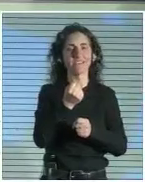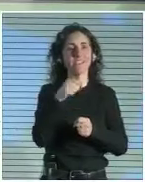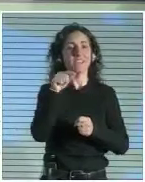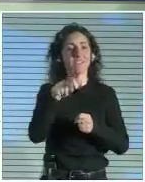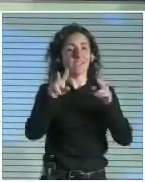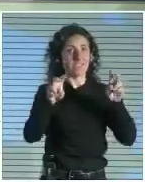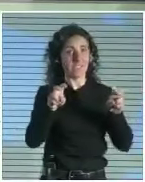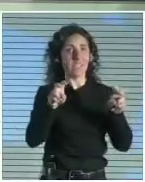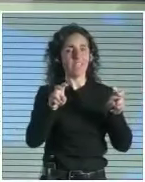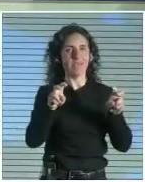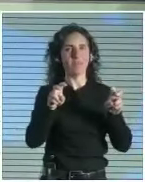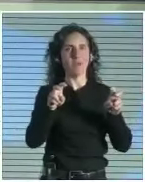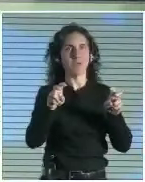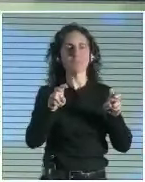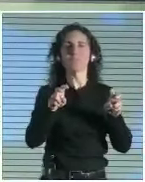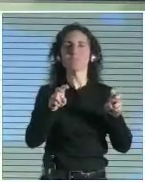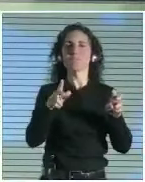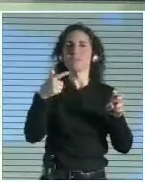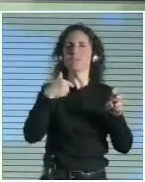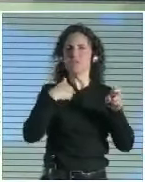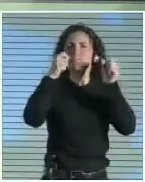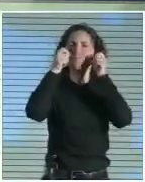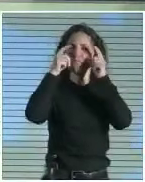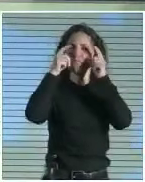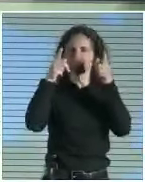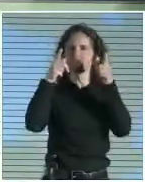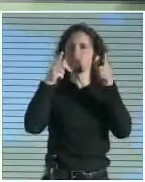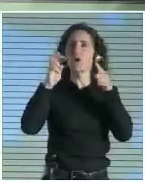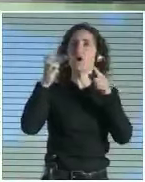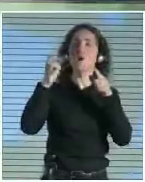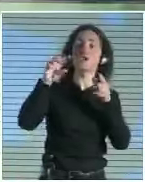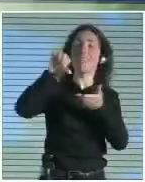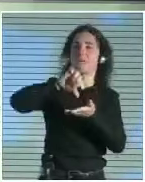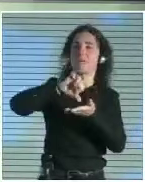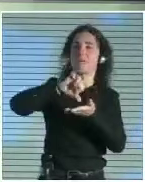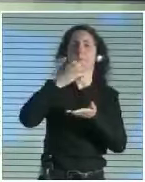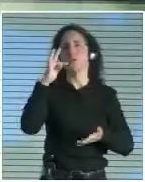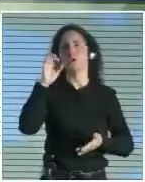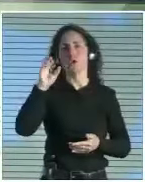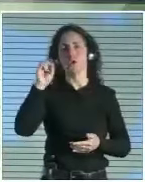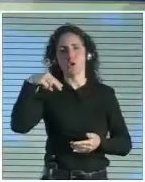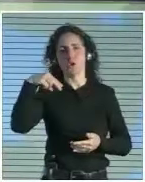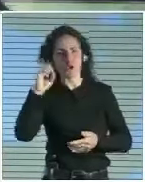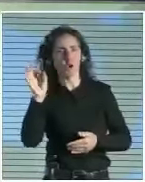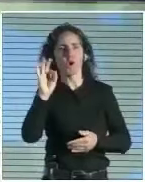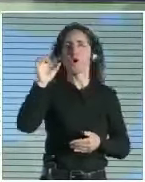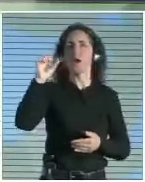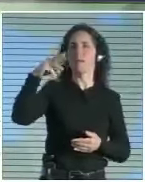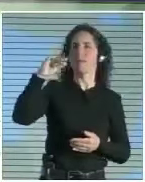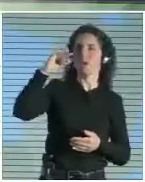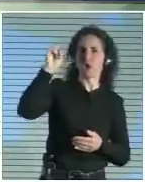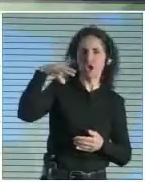Toronto does it very well. It's a much more integrated system where the municipality, Edmonton does it really well because they're actually part of the municipality. They're